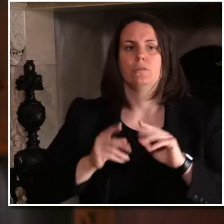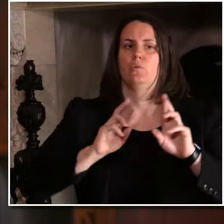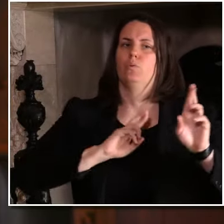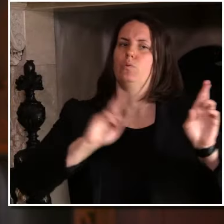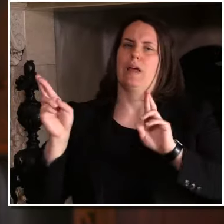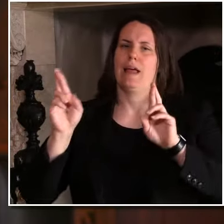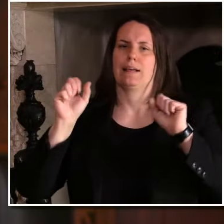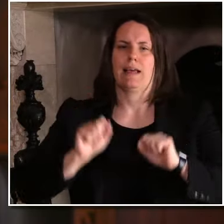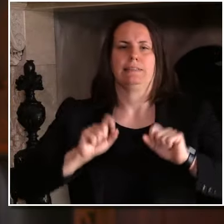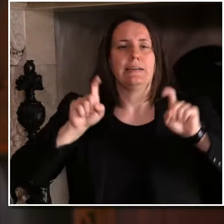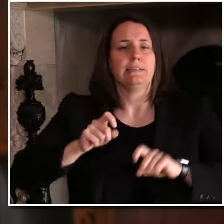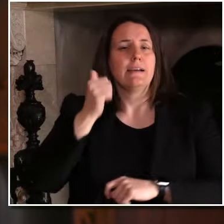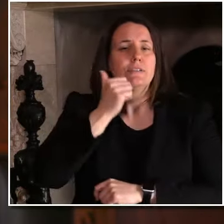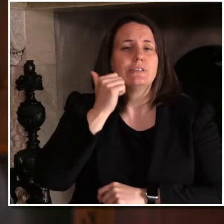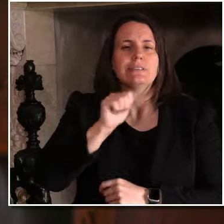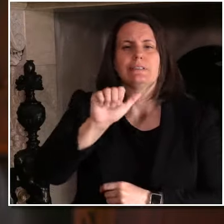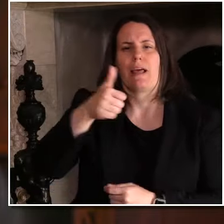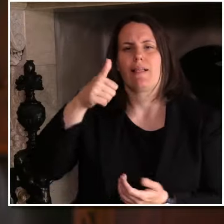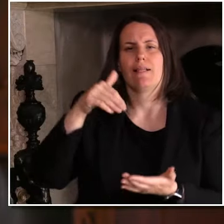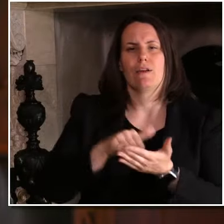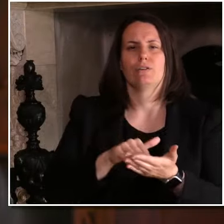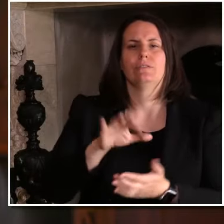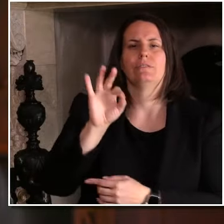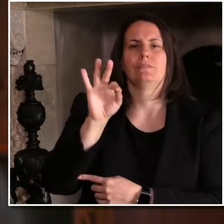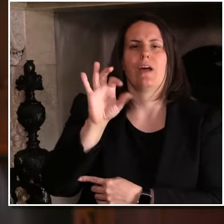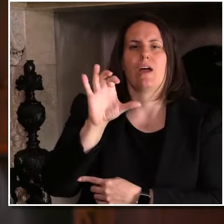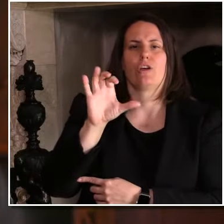51,456 negative tests, which is an increase of